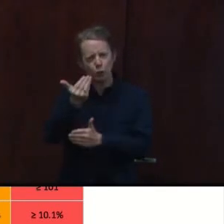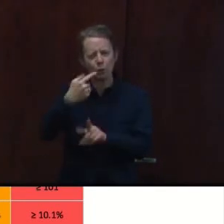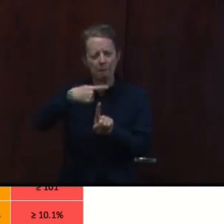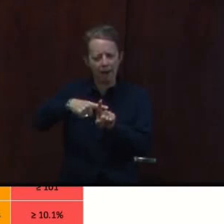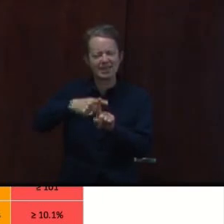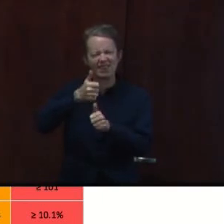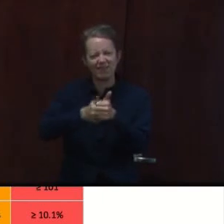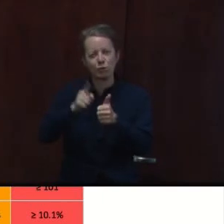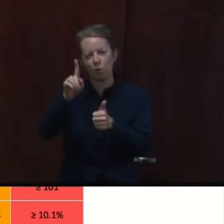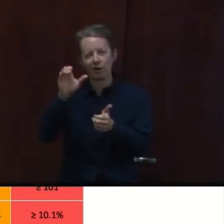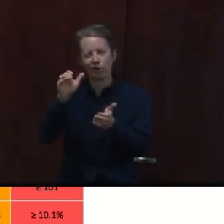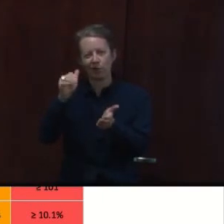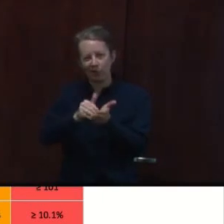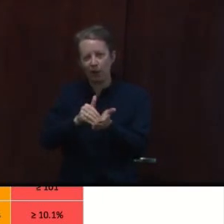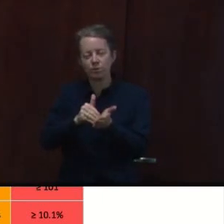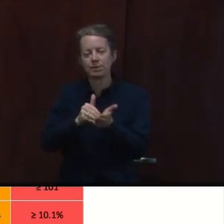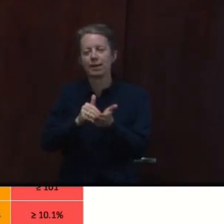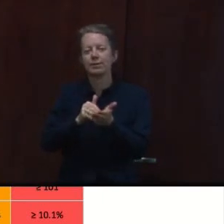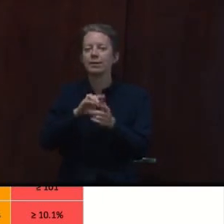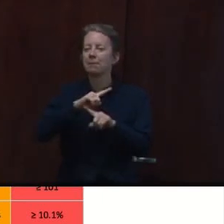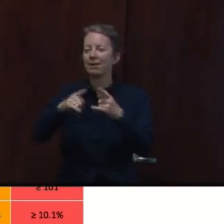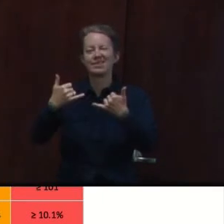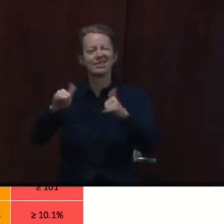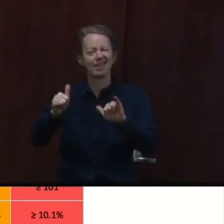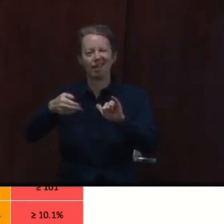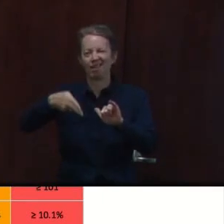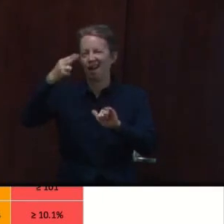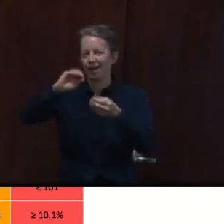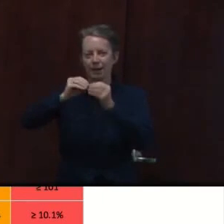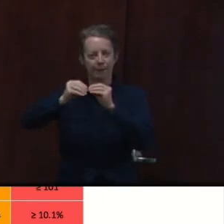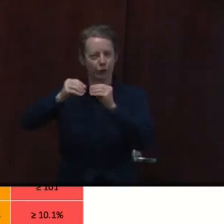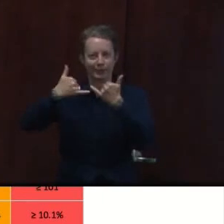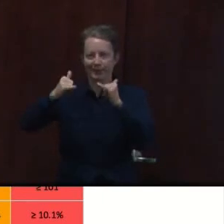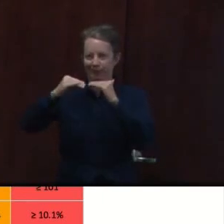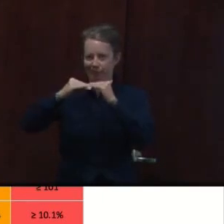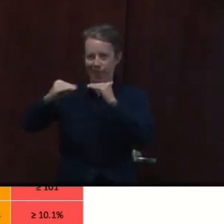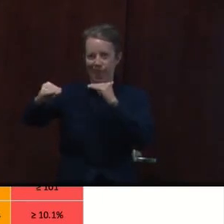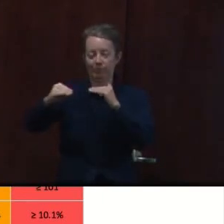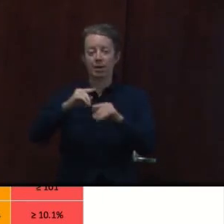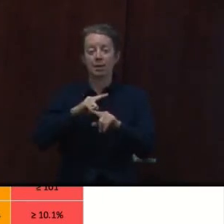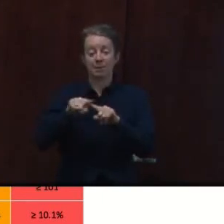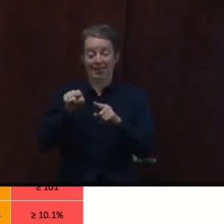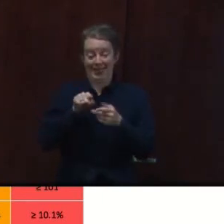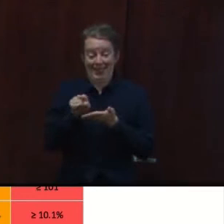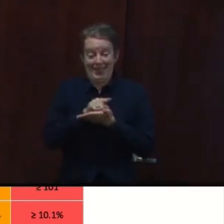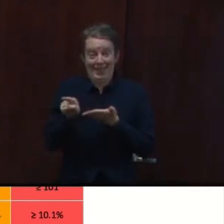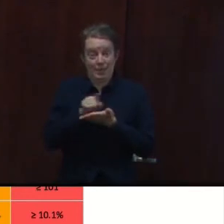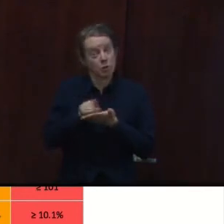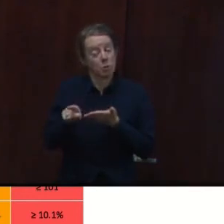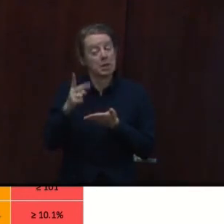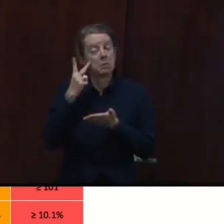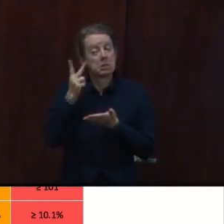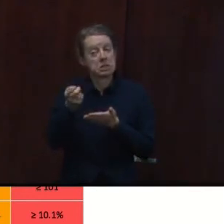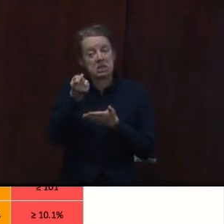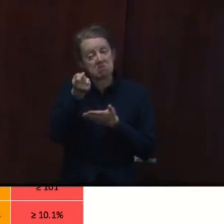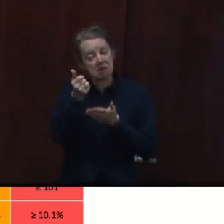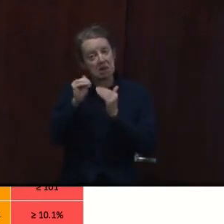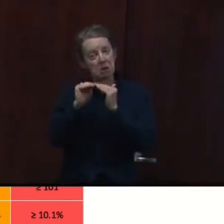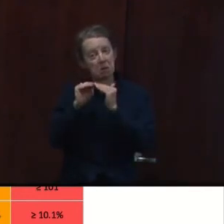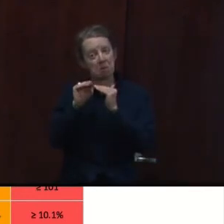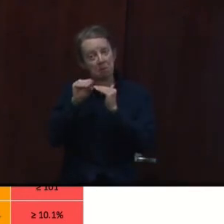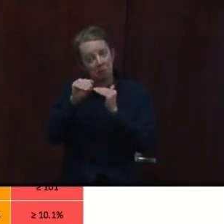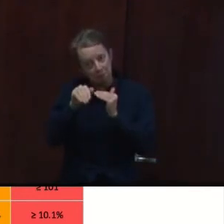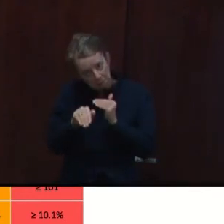with another, another high level plateauing. This week, we actually are seeing a slight decline in that